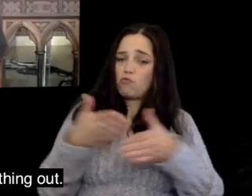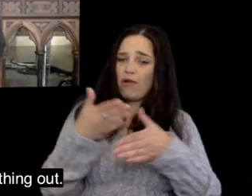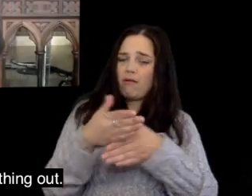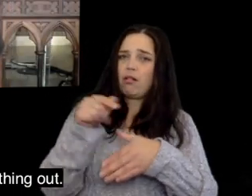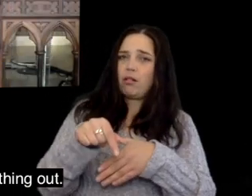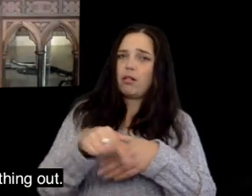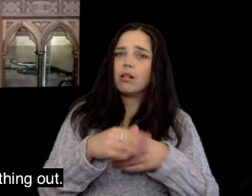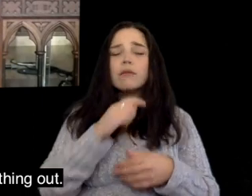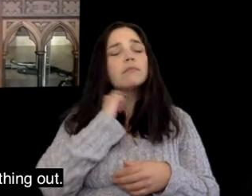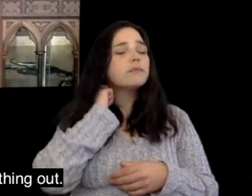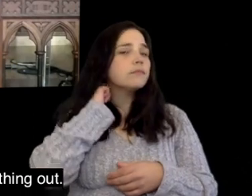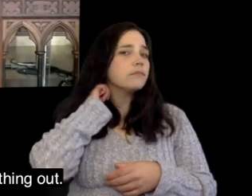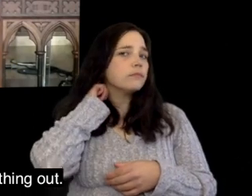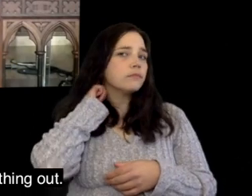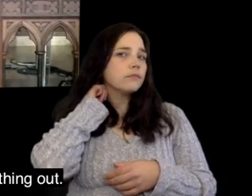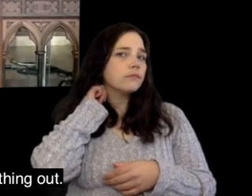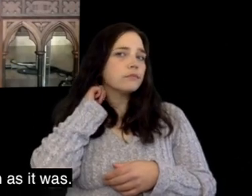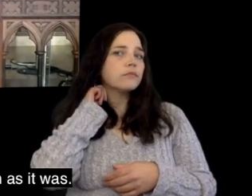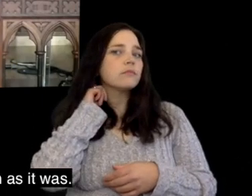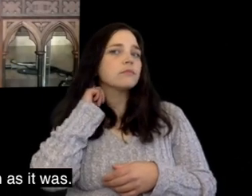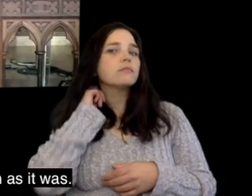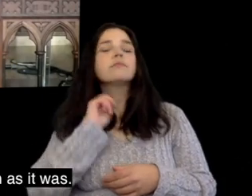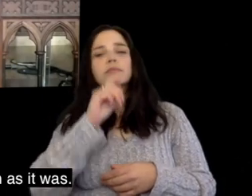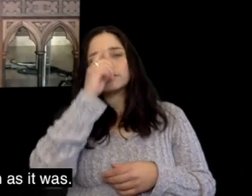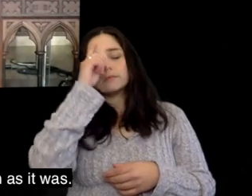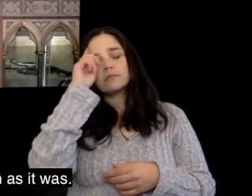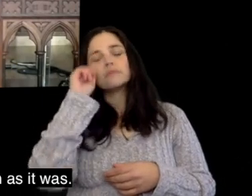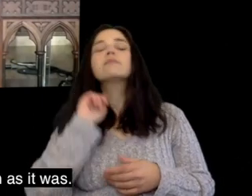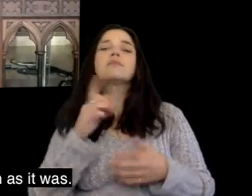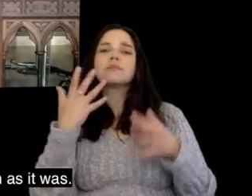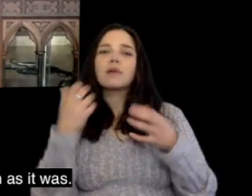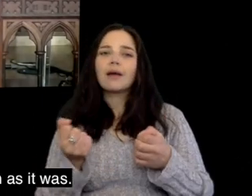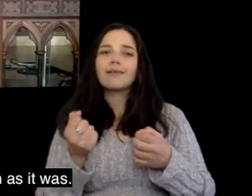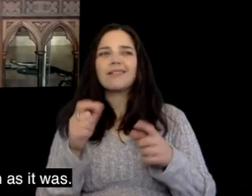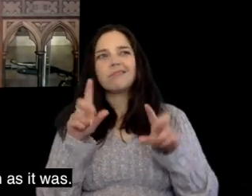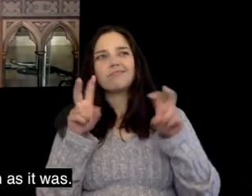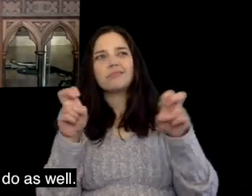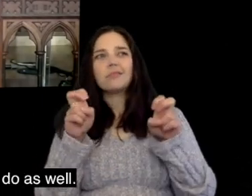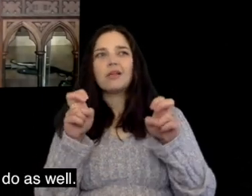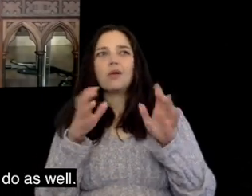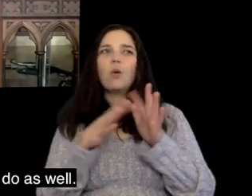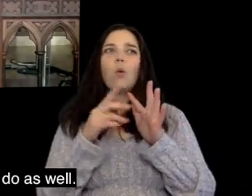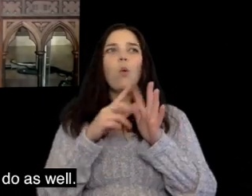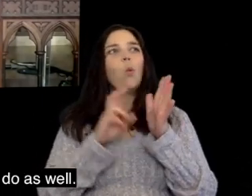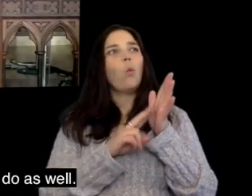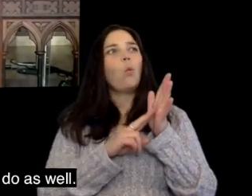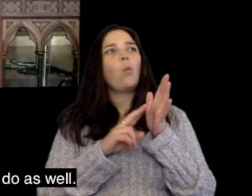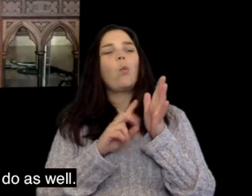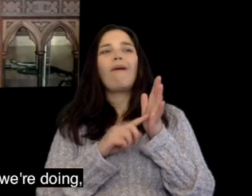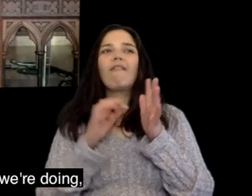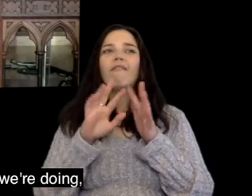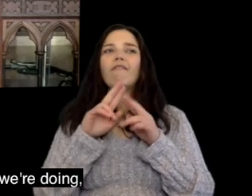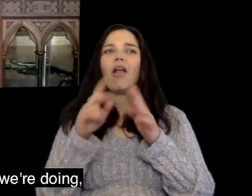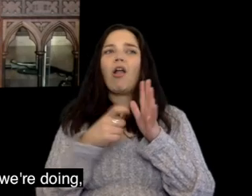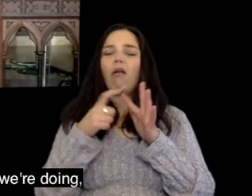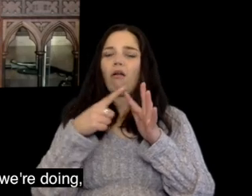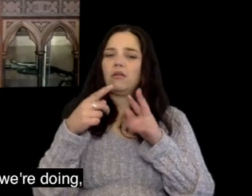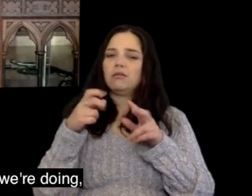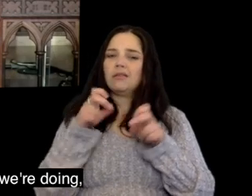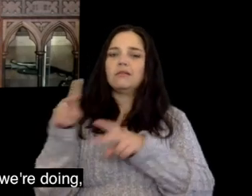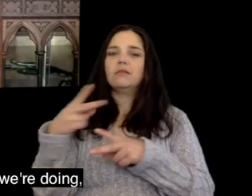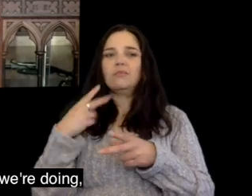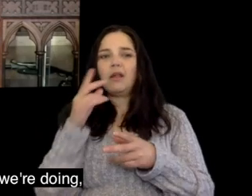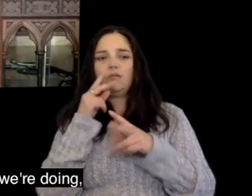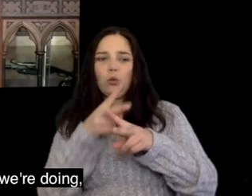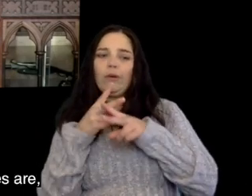did, how they lived the whole thing out. They had a welfare system, as it was. And that's what we need to do